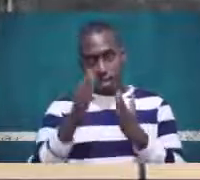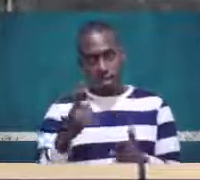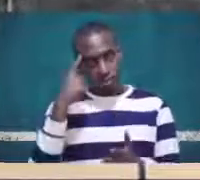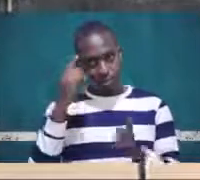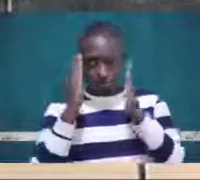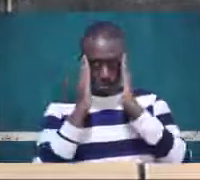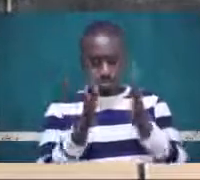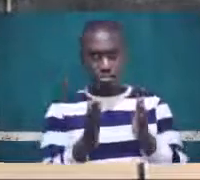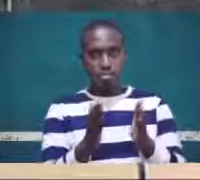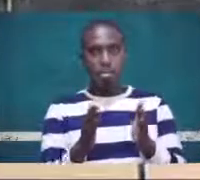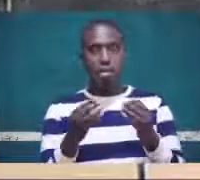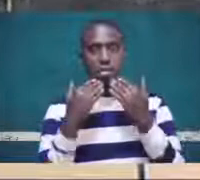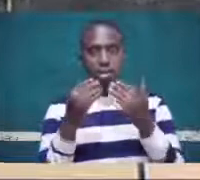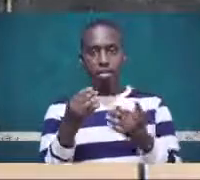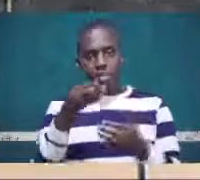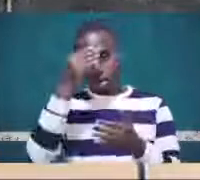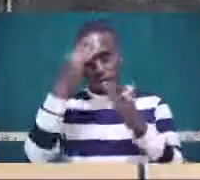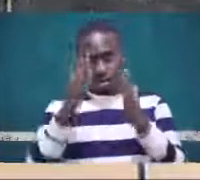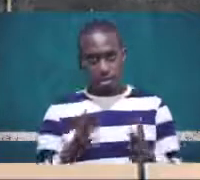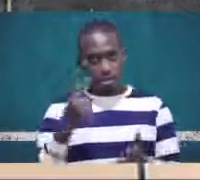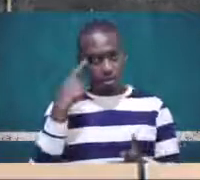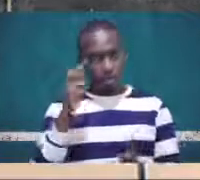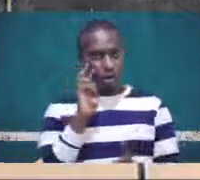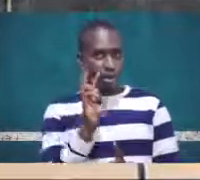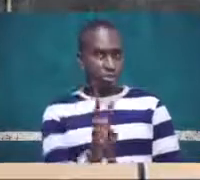being attentive. Thank you, learners,